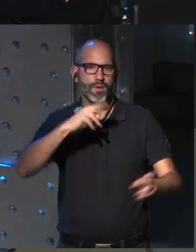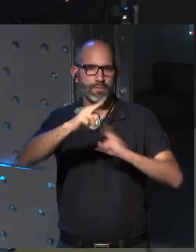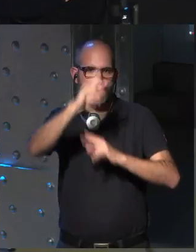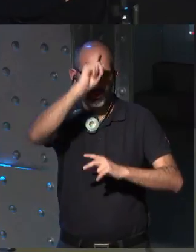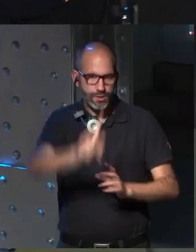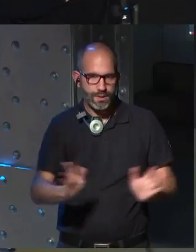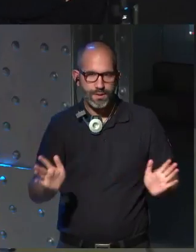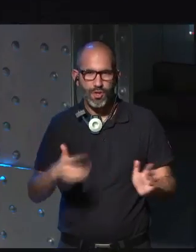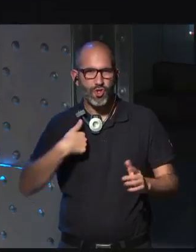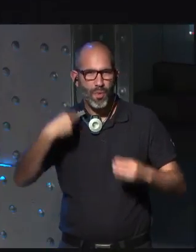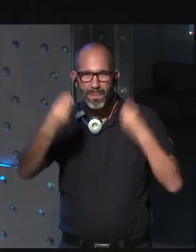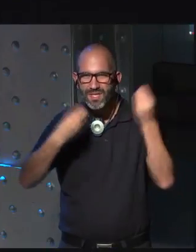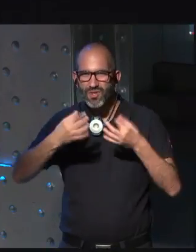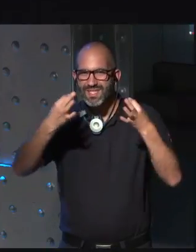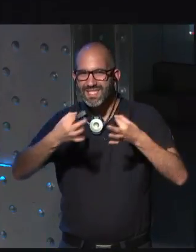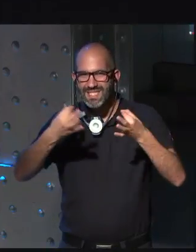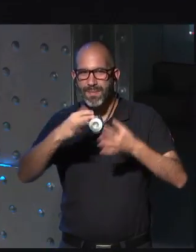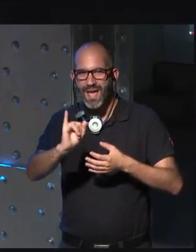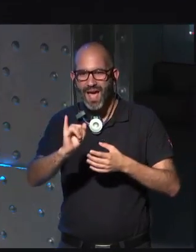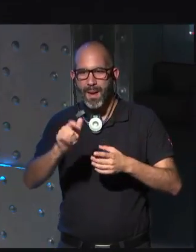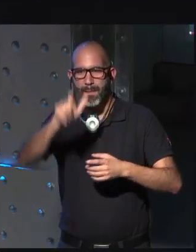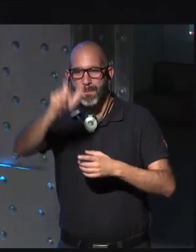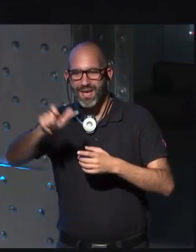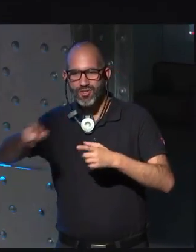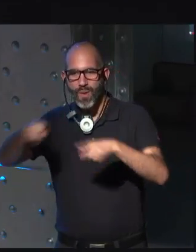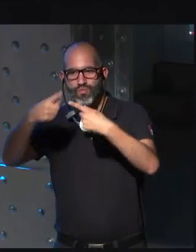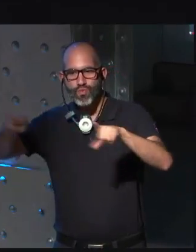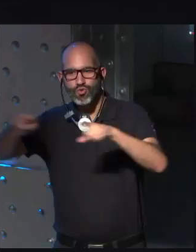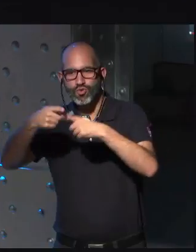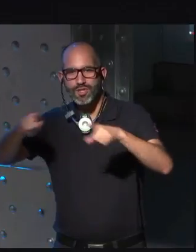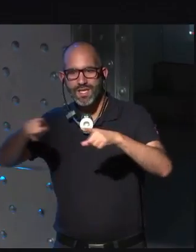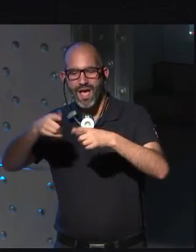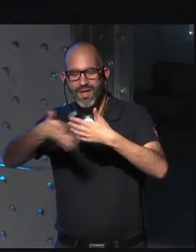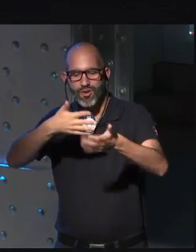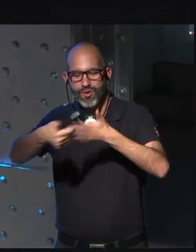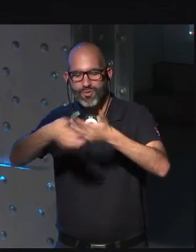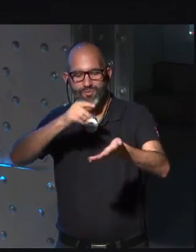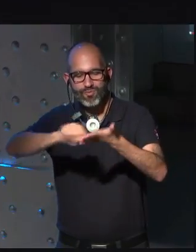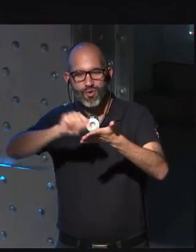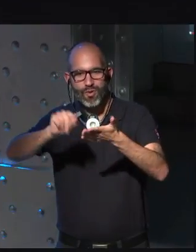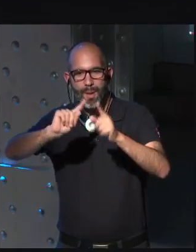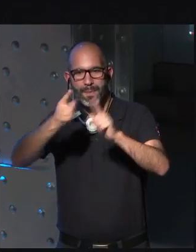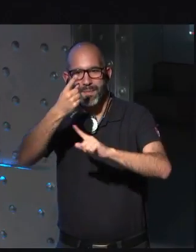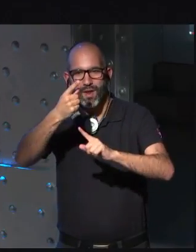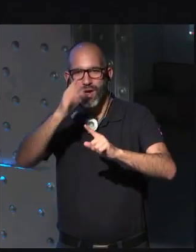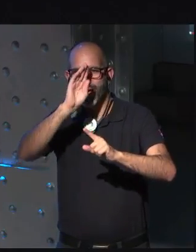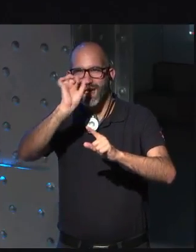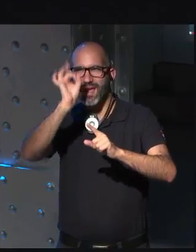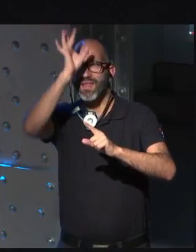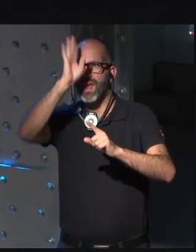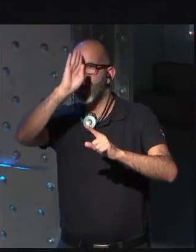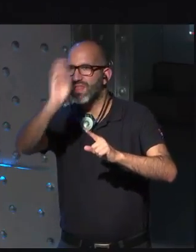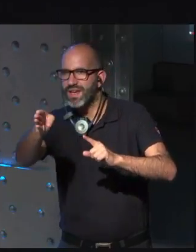be musicians who compose first and foremost with the idea of playing the songs live. I don't see that going away. Is that the